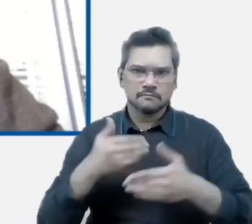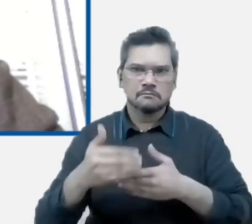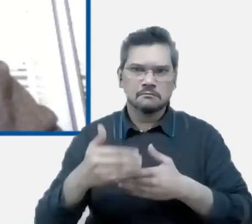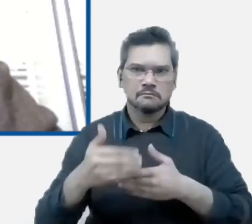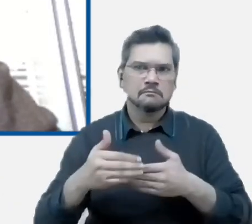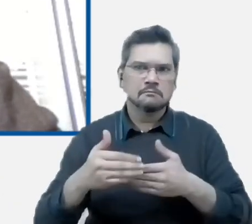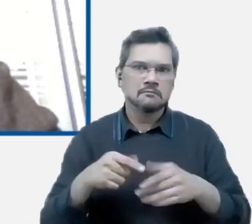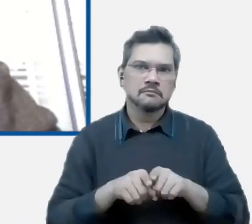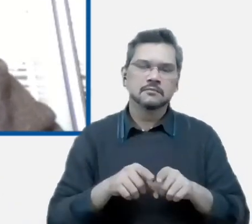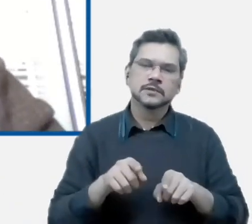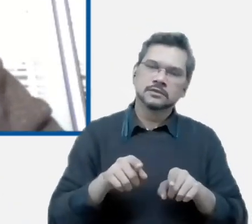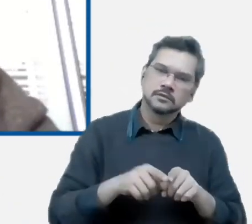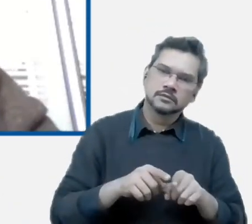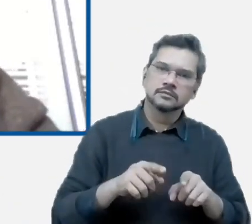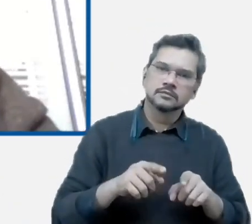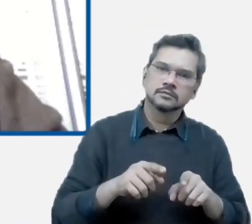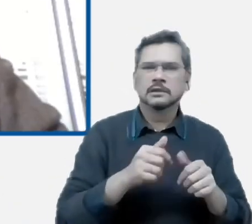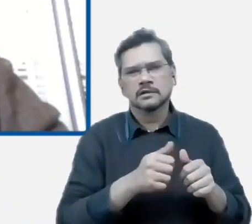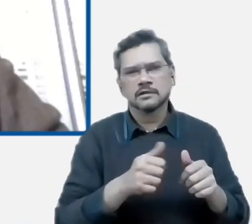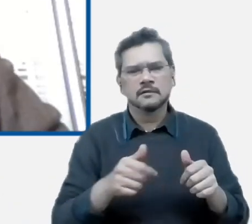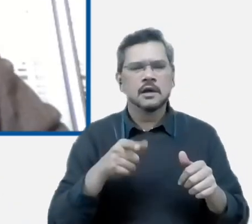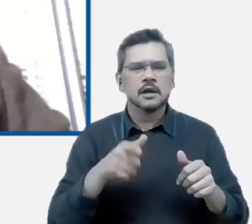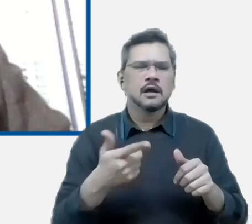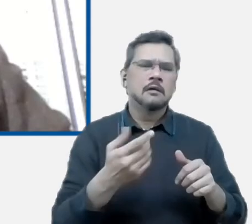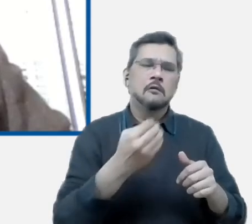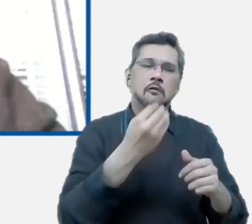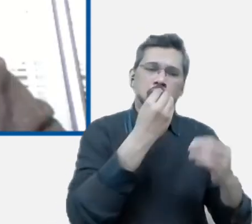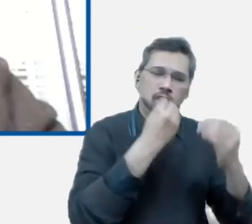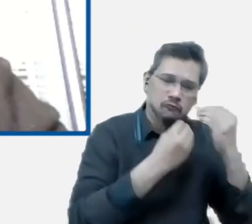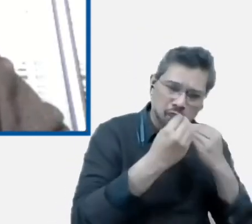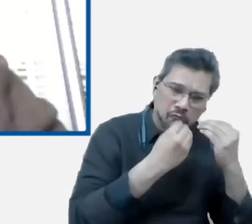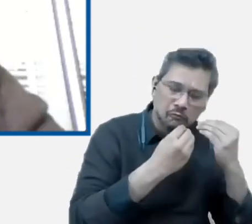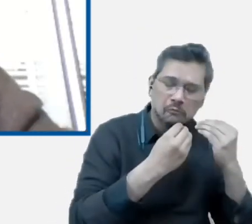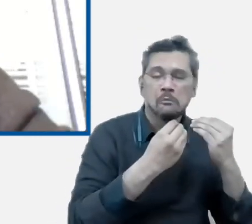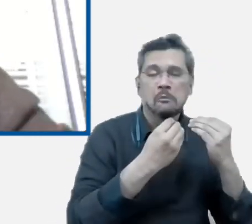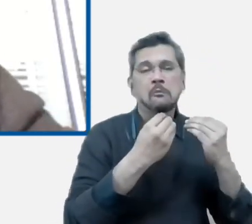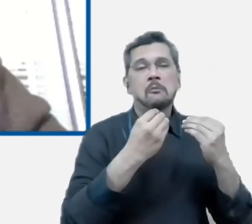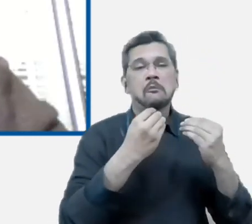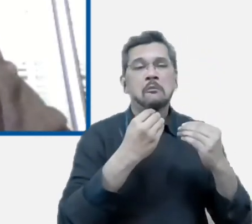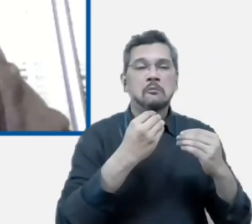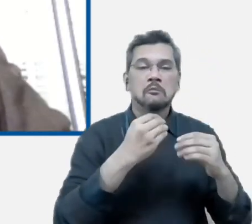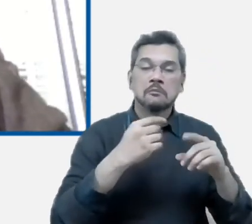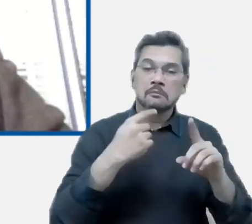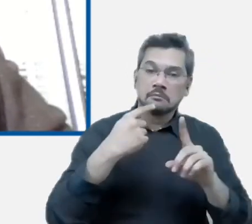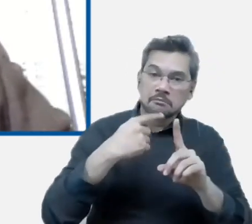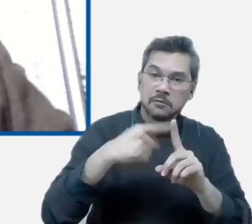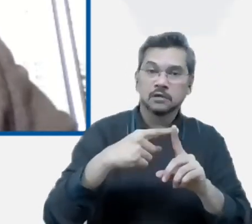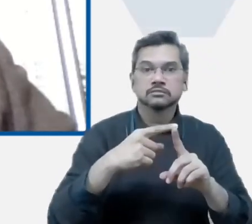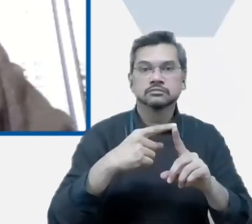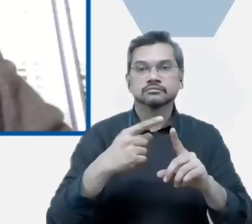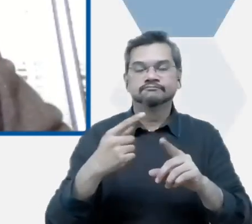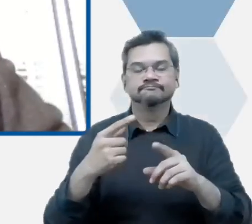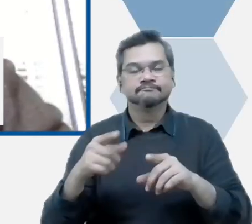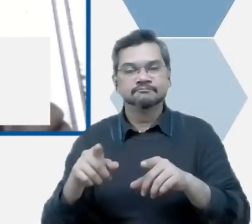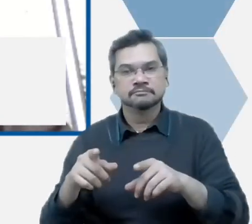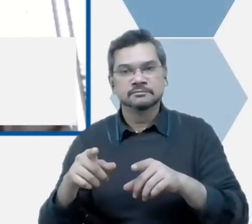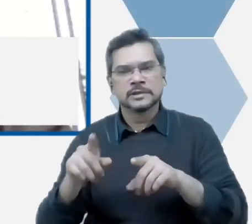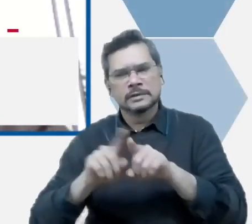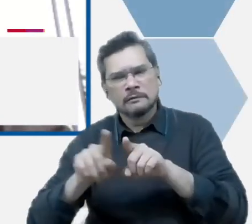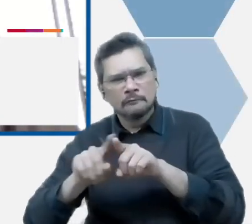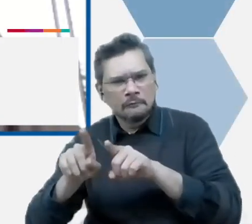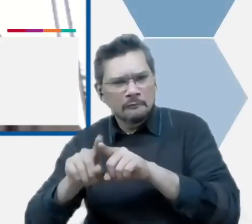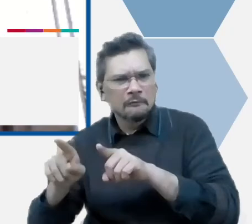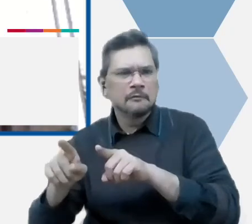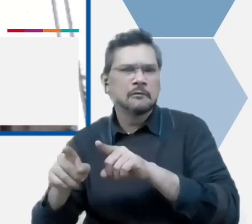a food security related actually data, but should venture into other forms of risk in terms